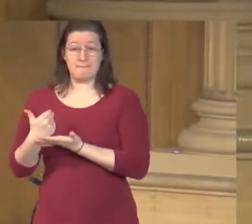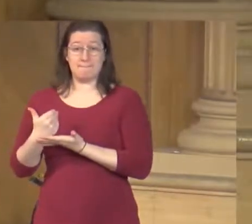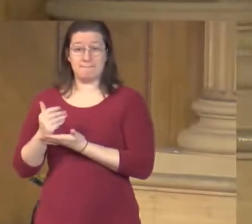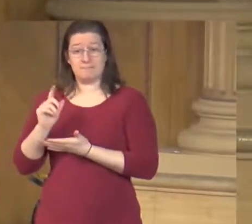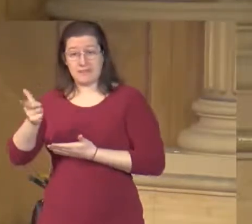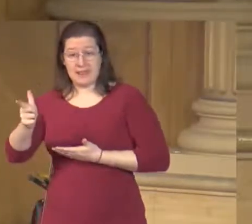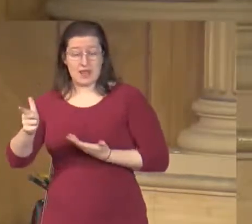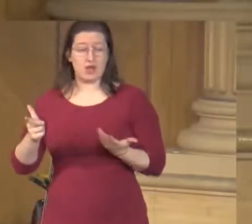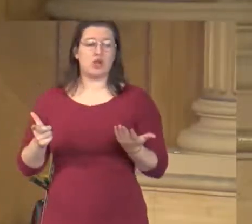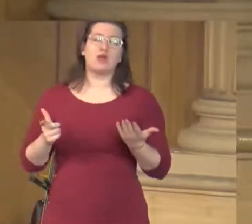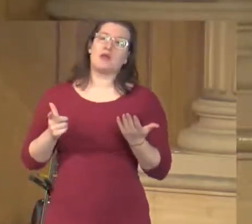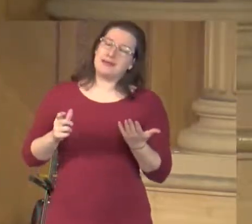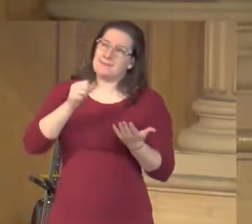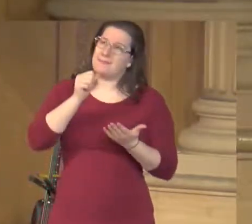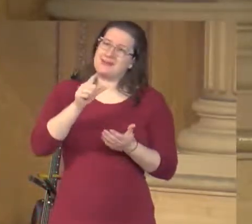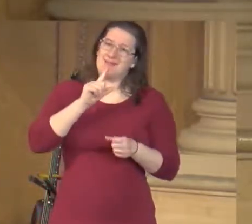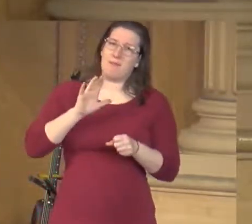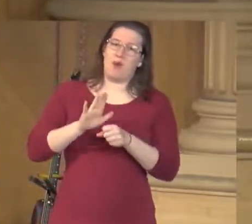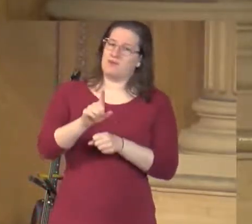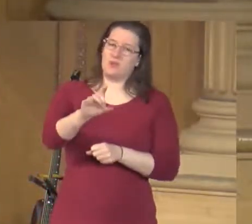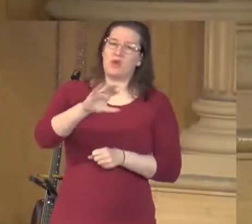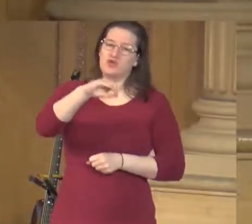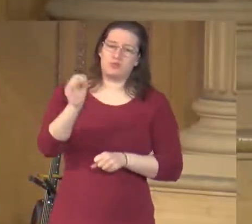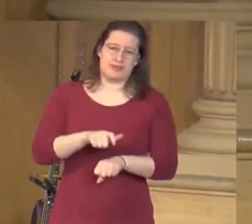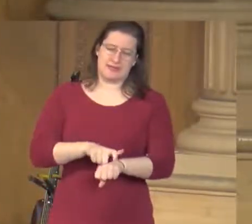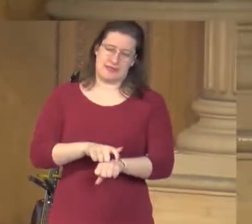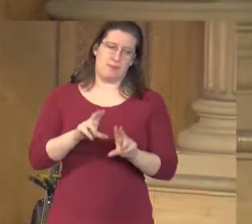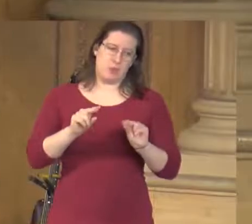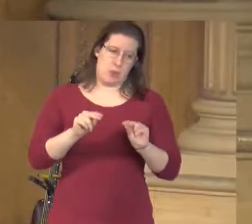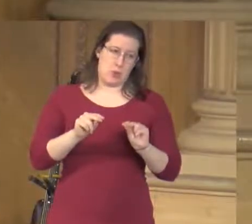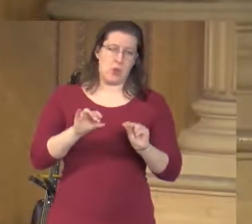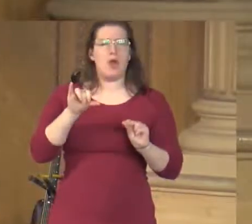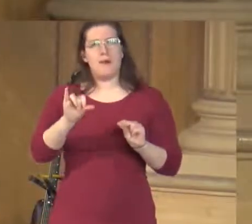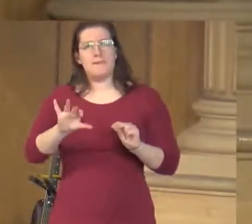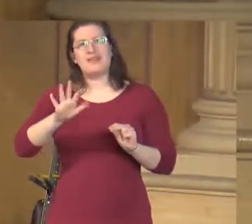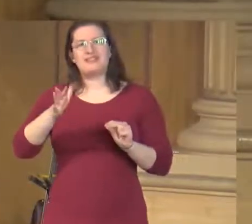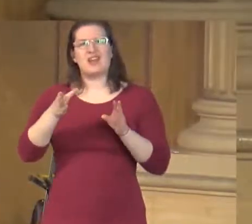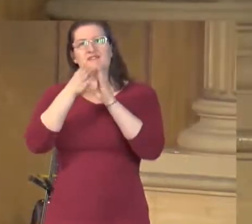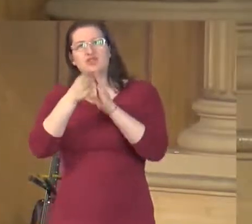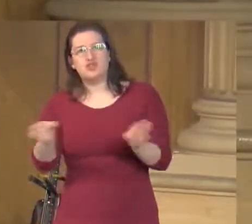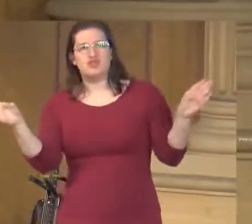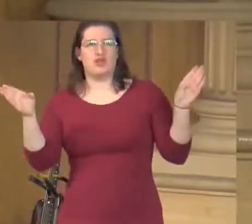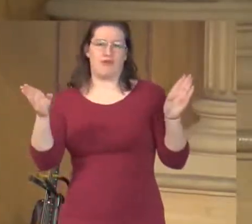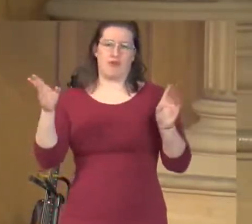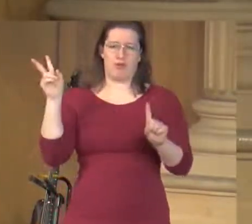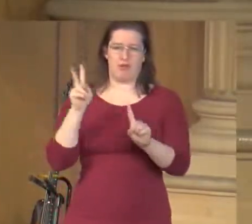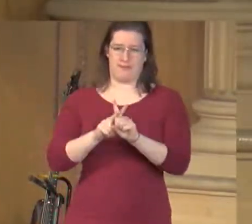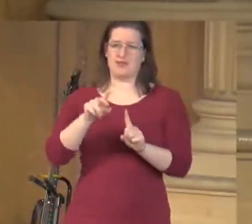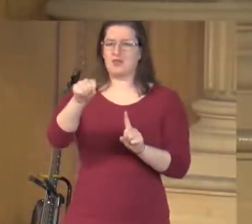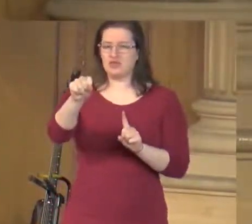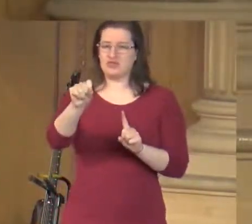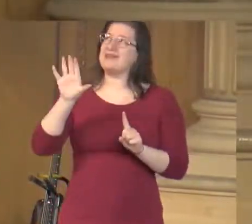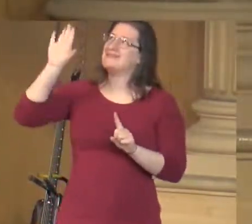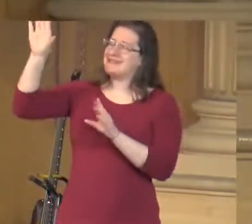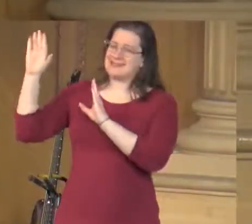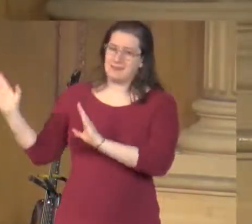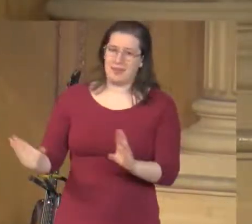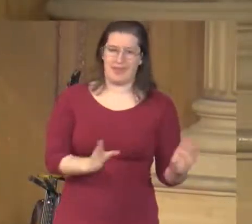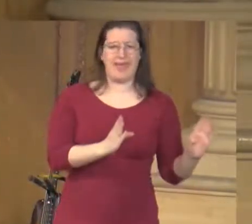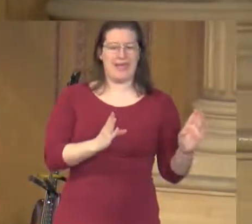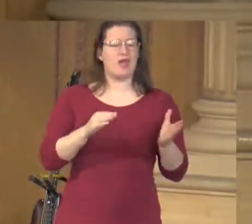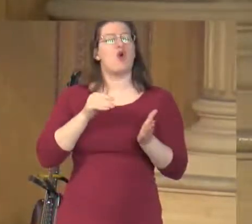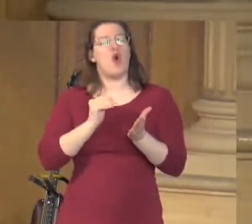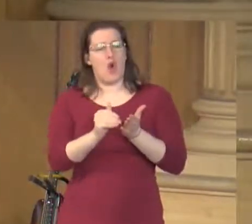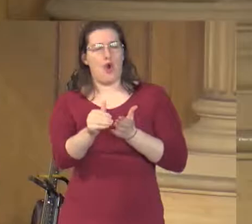but it is saying that God made the world to work in a certain way, and if you work it according to his plan and design, often things do work.